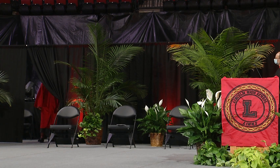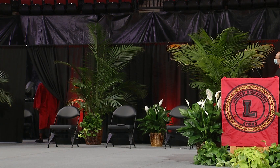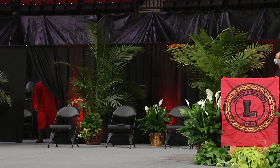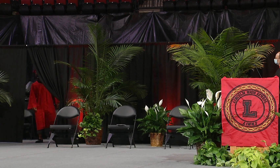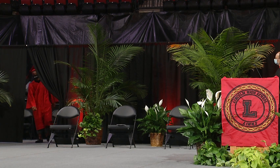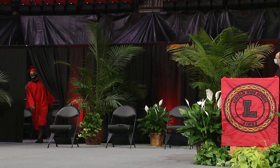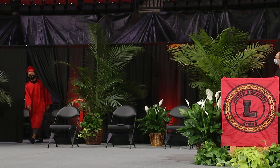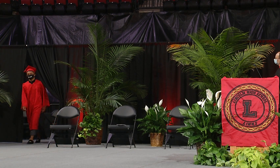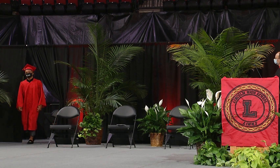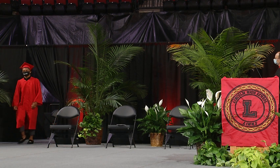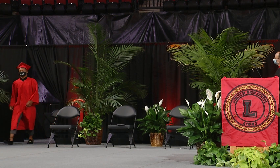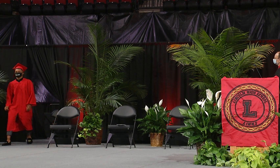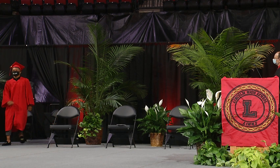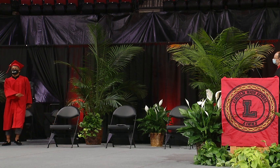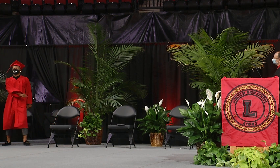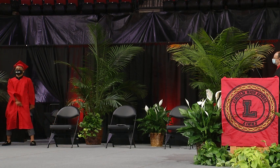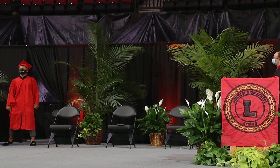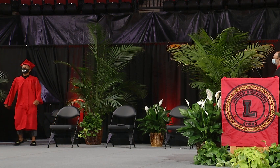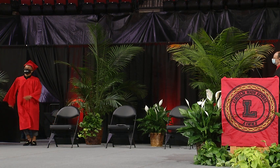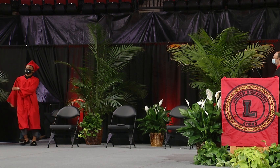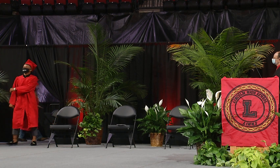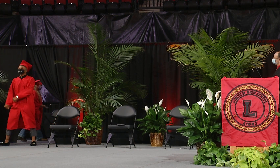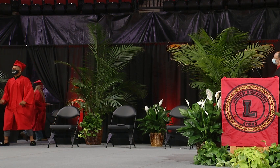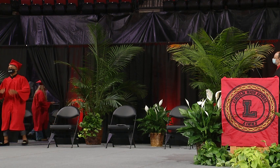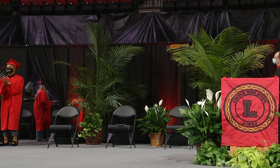Malachi Hopkins.